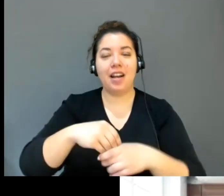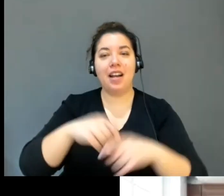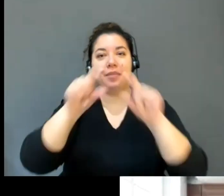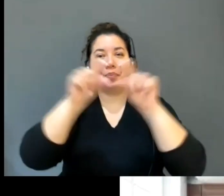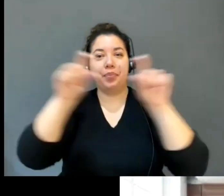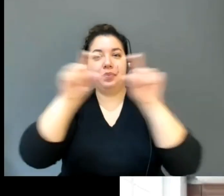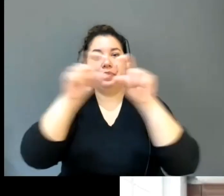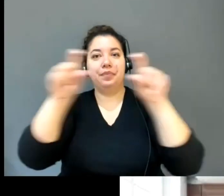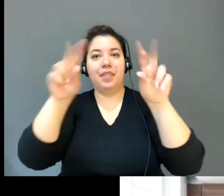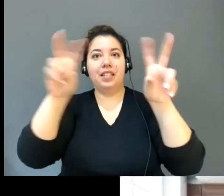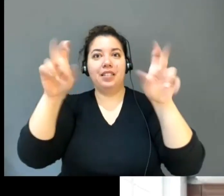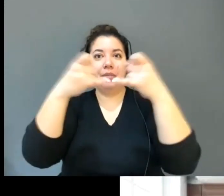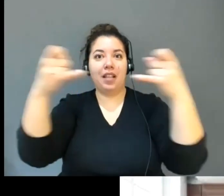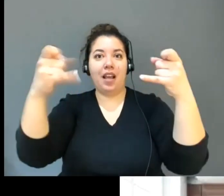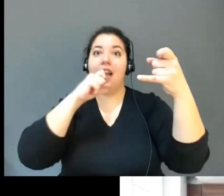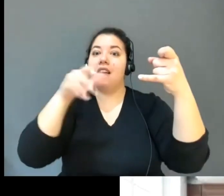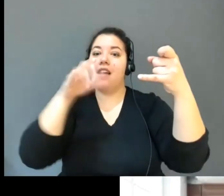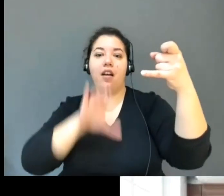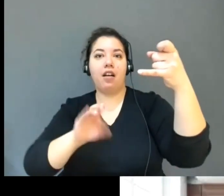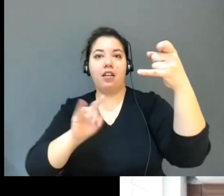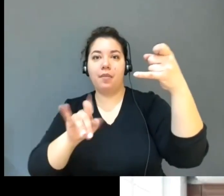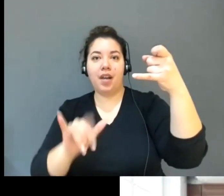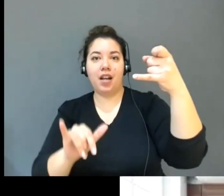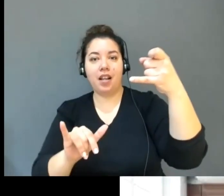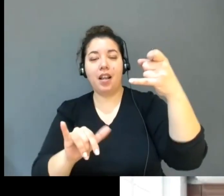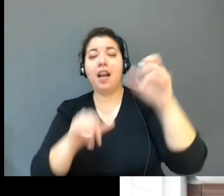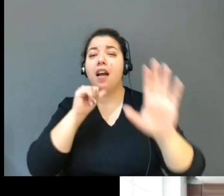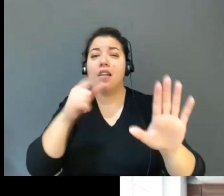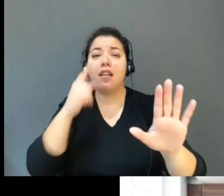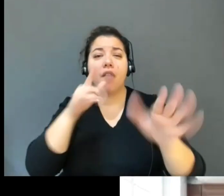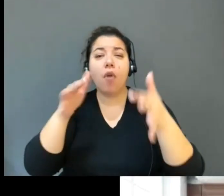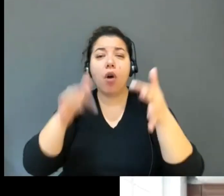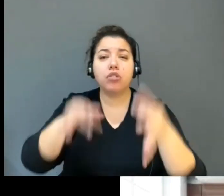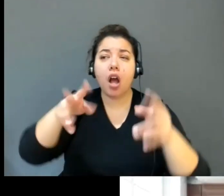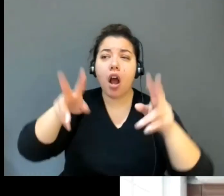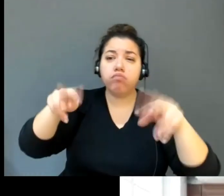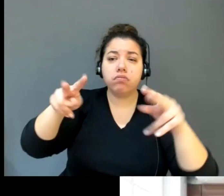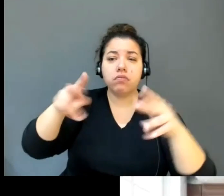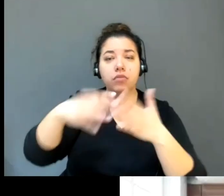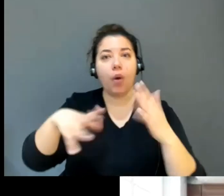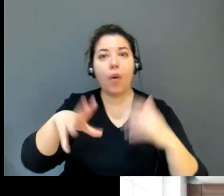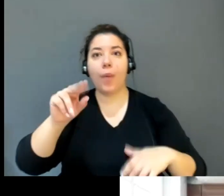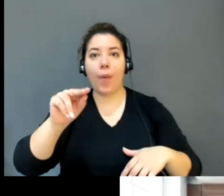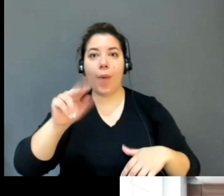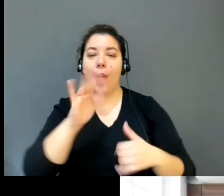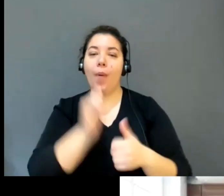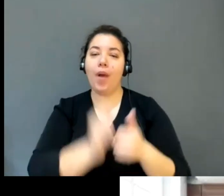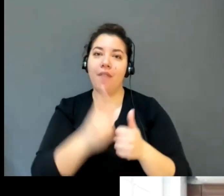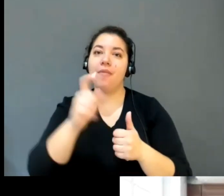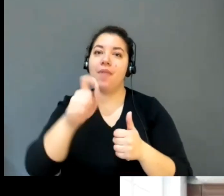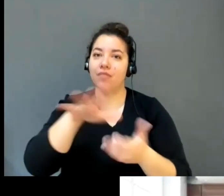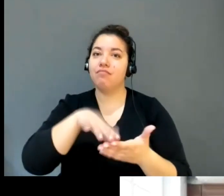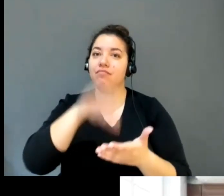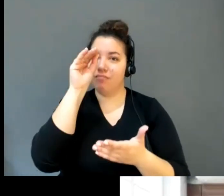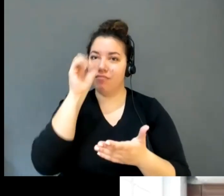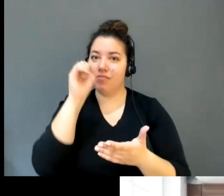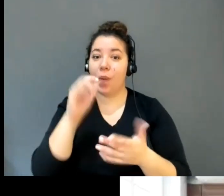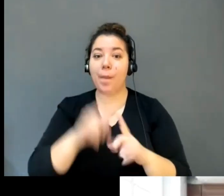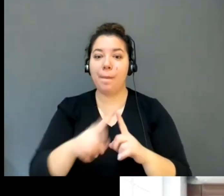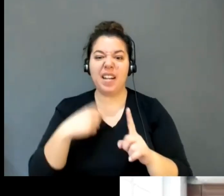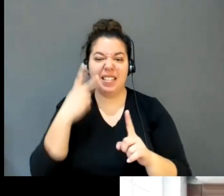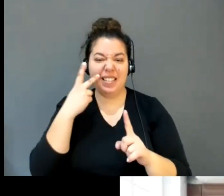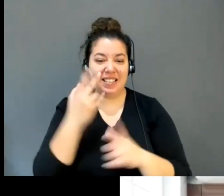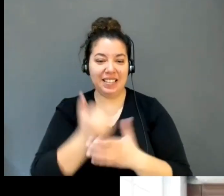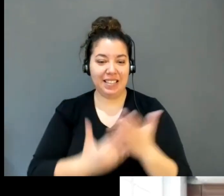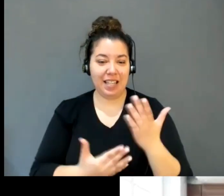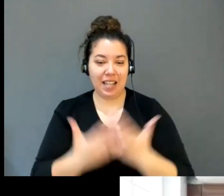body. And this is not to pass judgment on students, because we all learn, and we're learning today, but we have some hands going up. Mr.